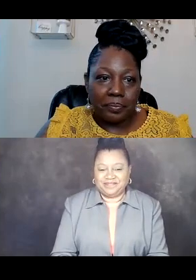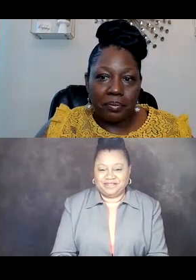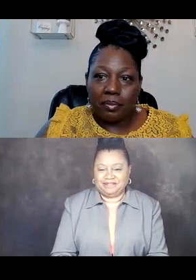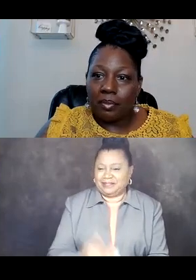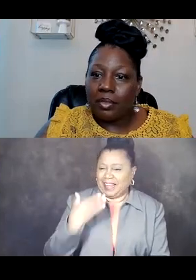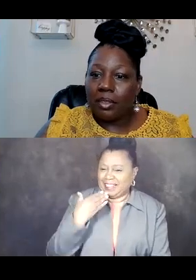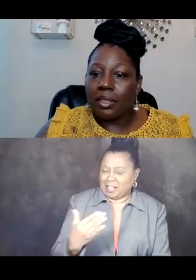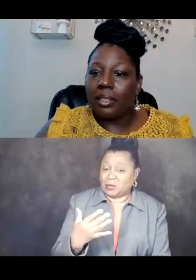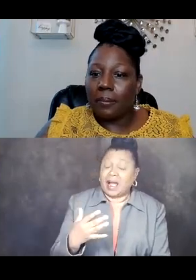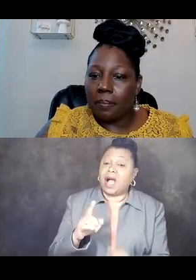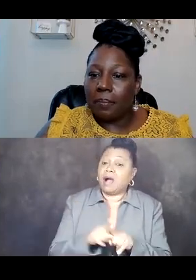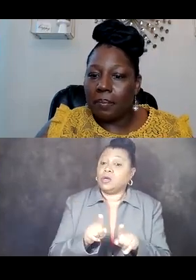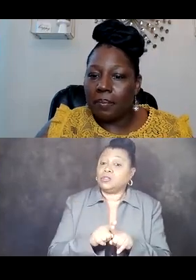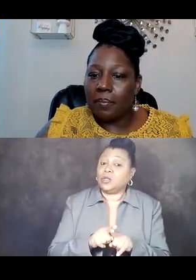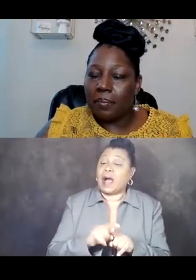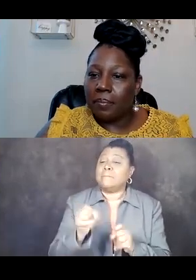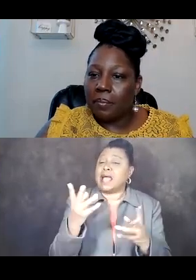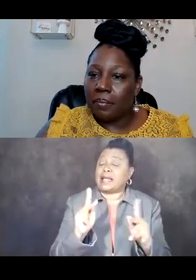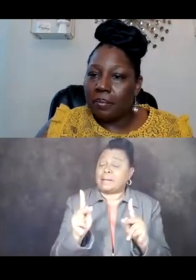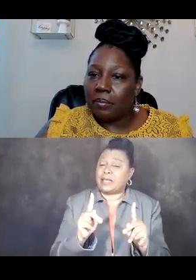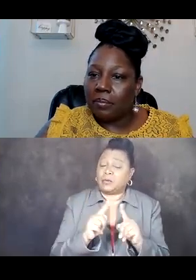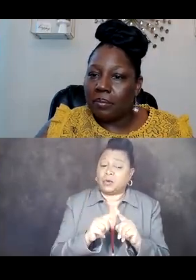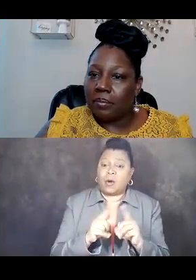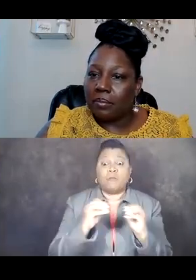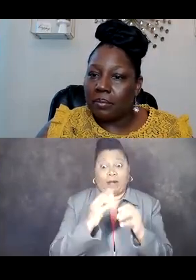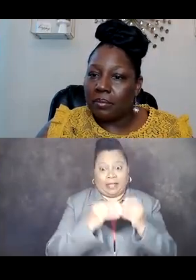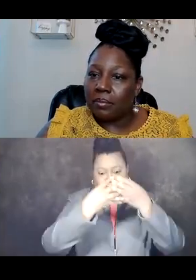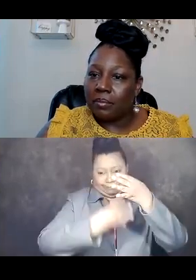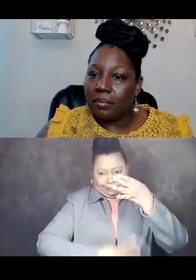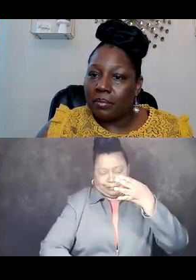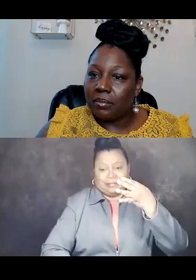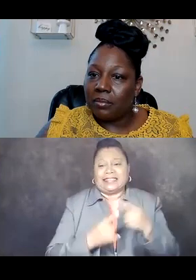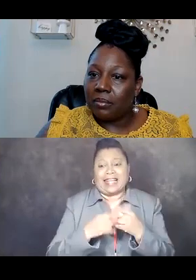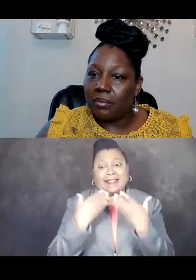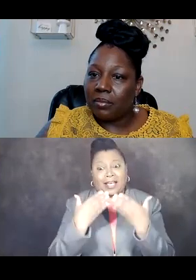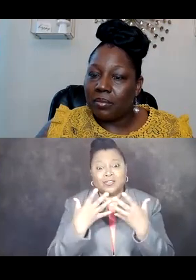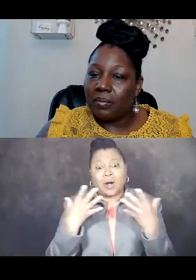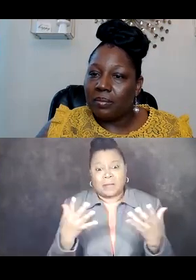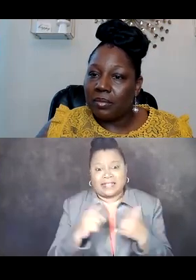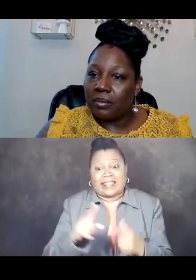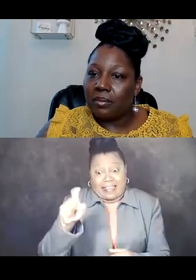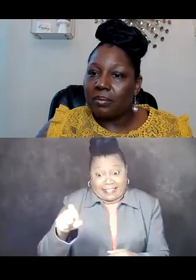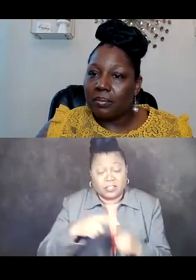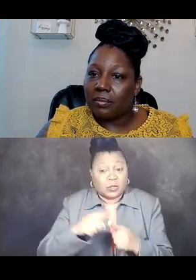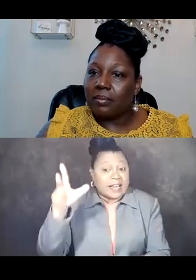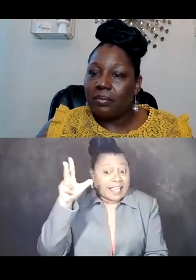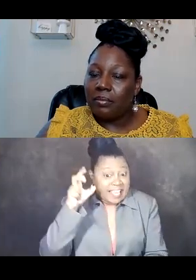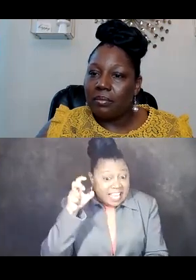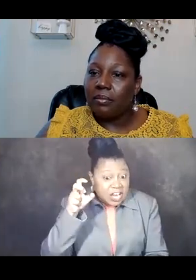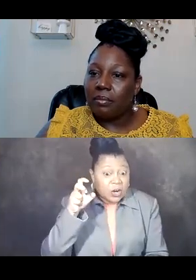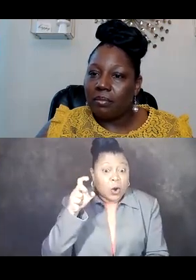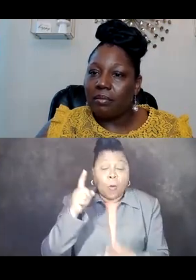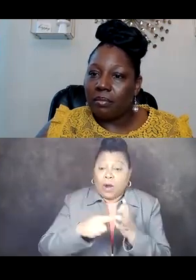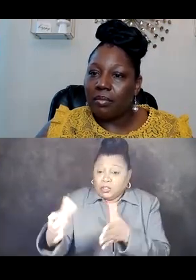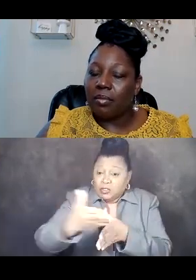Thank you very much. And several people have, well, more than several, quite a few have said thank you very much. They needed to hear what